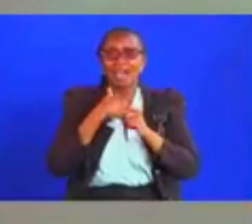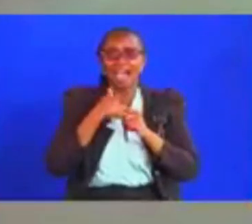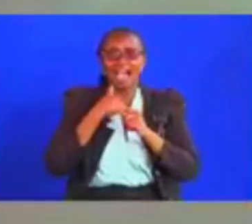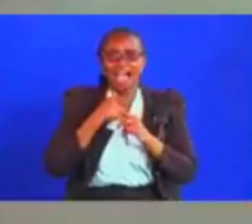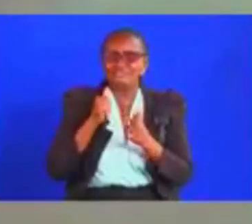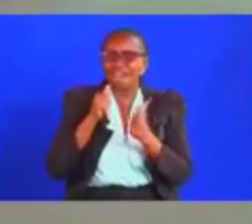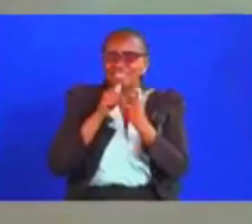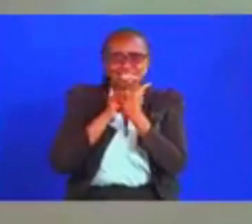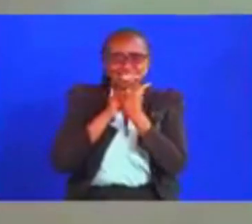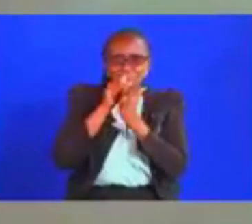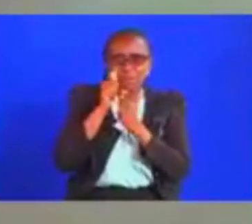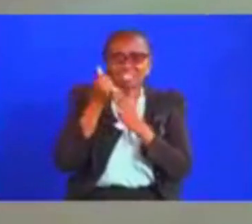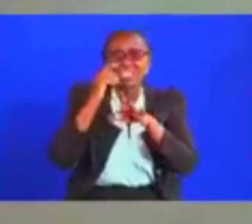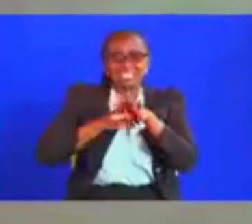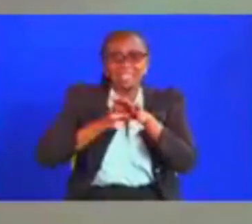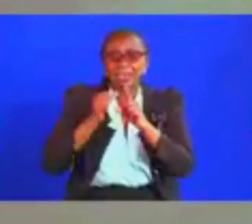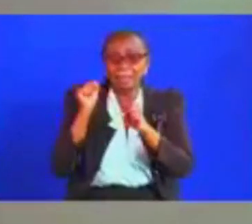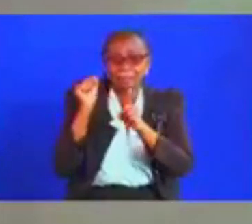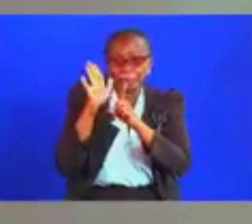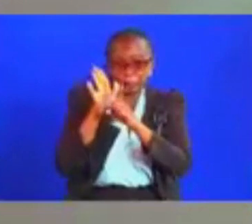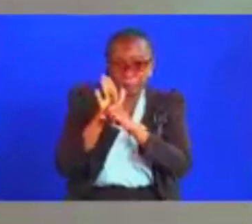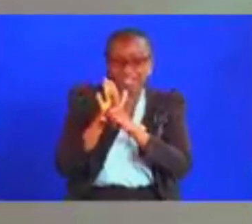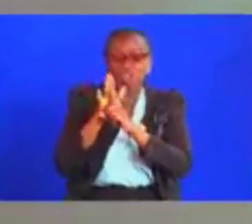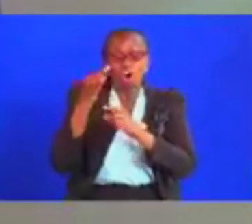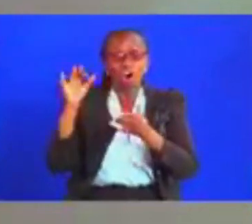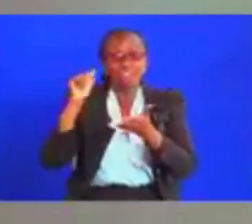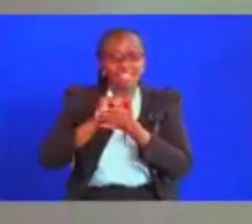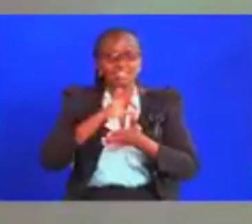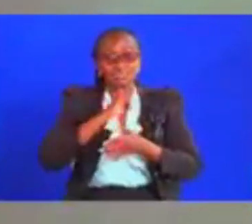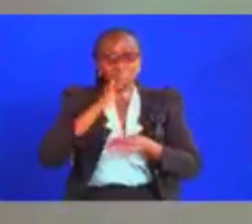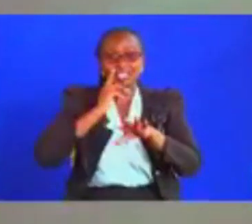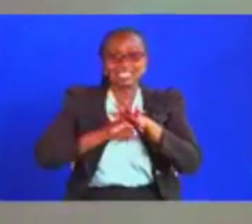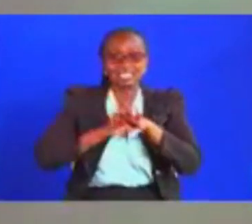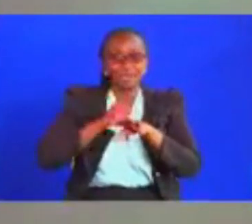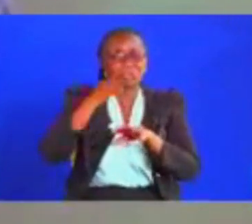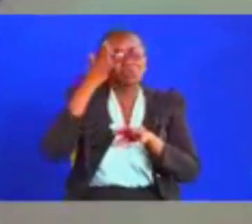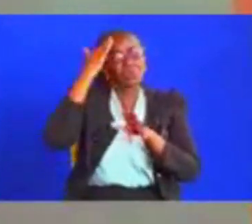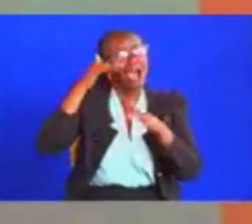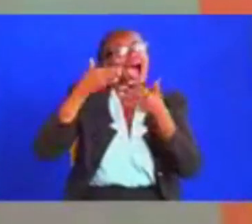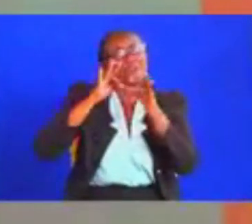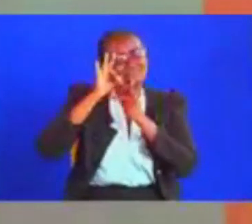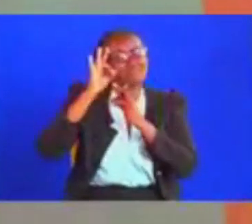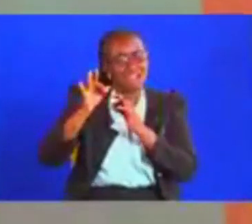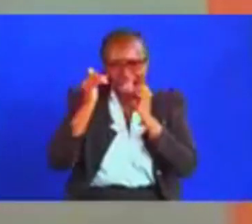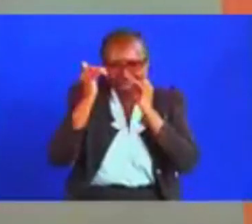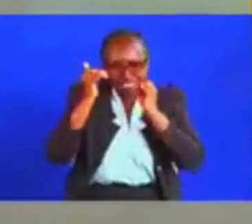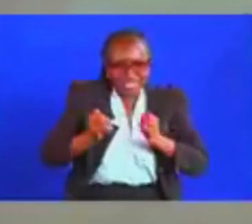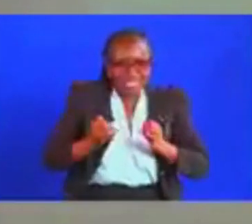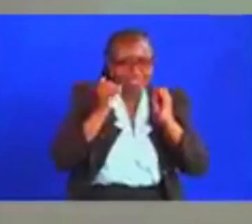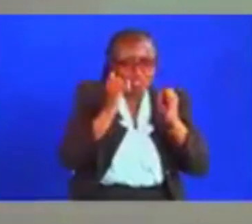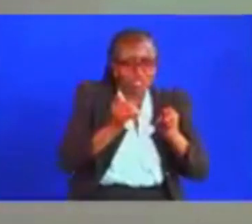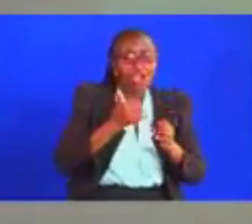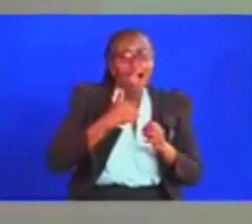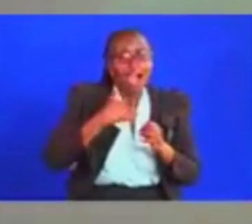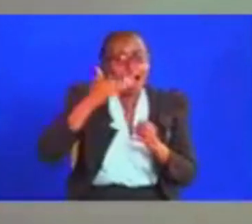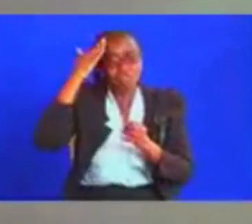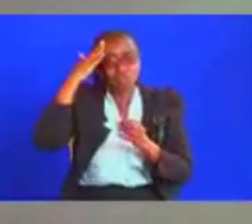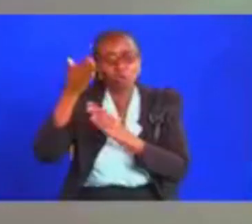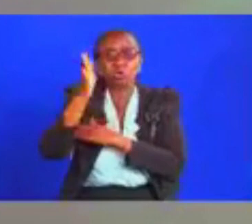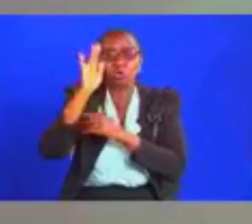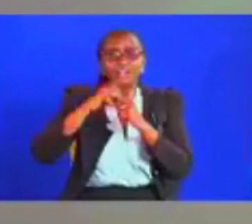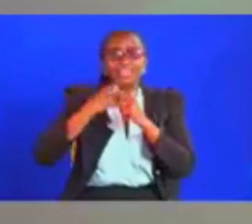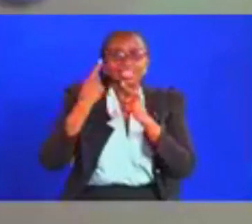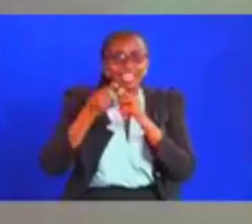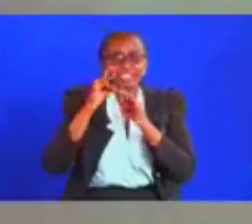of that impact upon your spirit that, regardless how far an individual has veered off the things of God, if